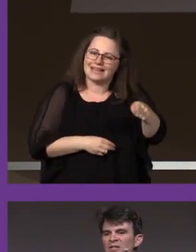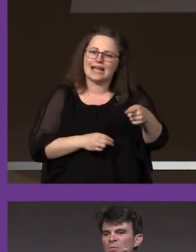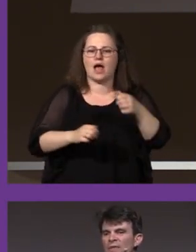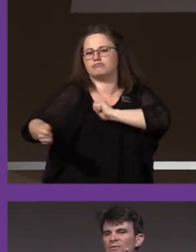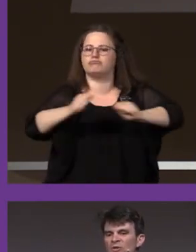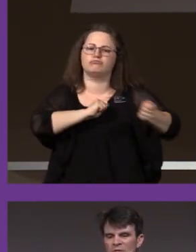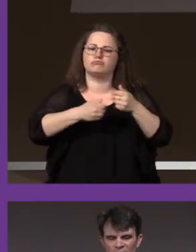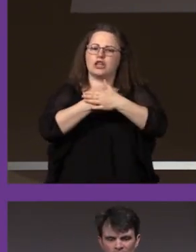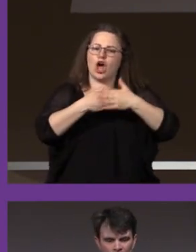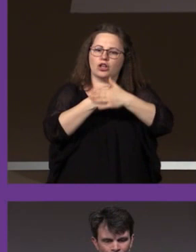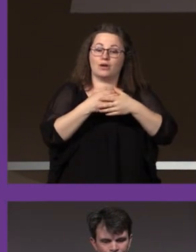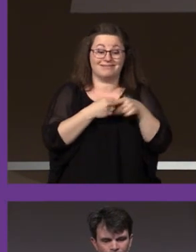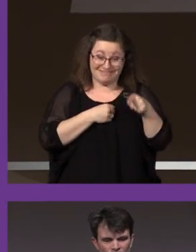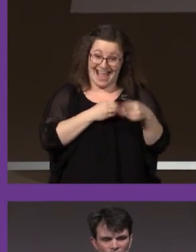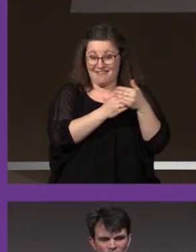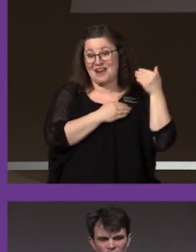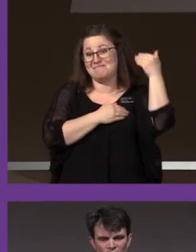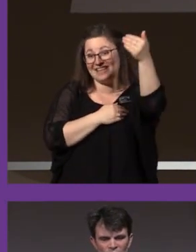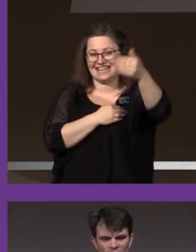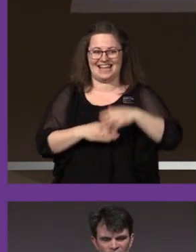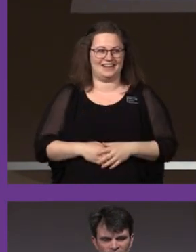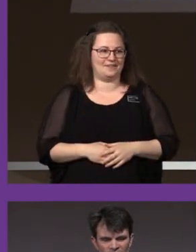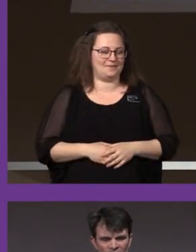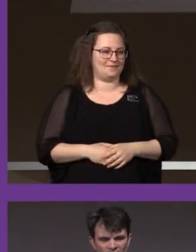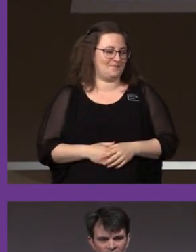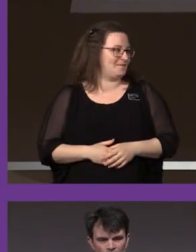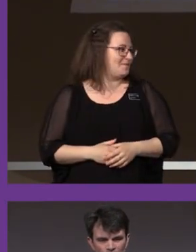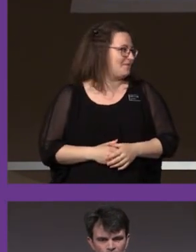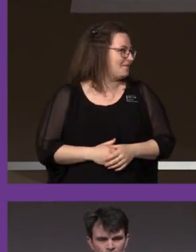computing. This is where the future is going. I'll just turn that on.